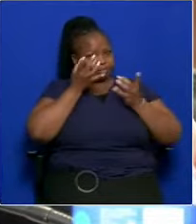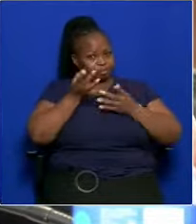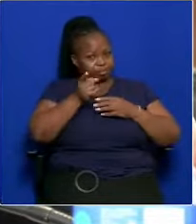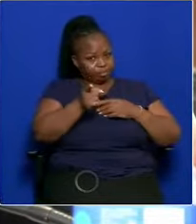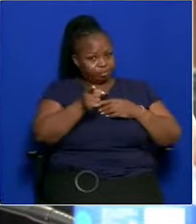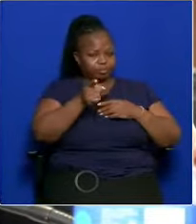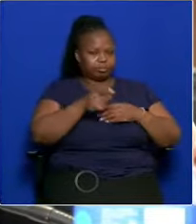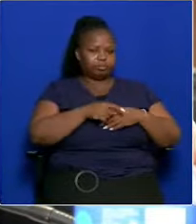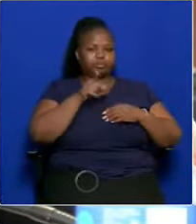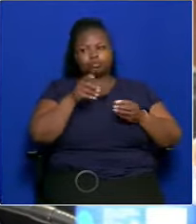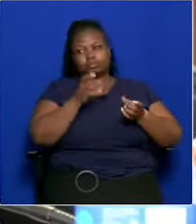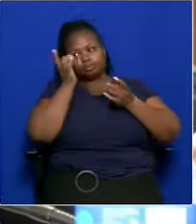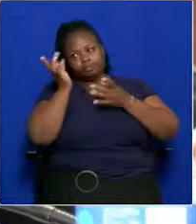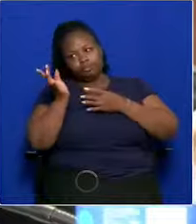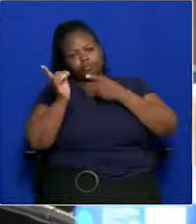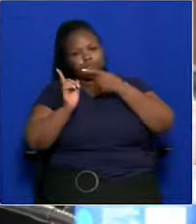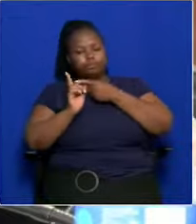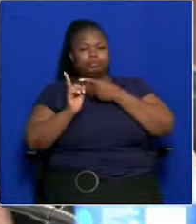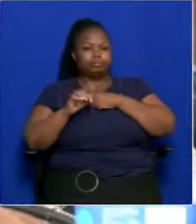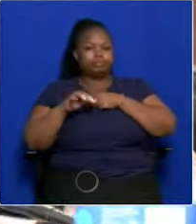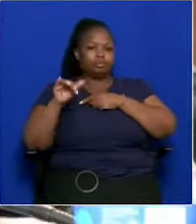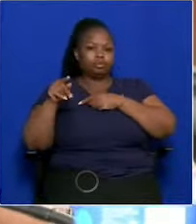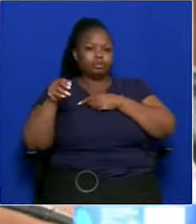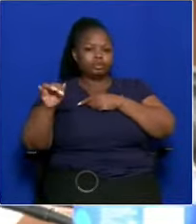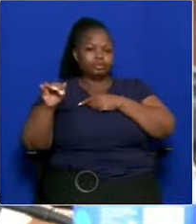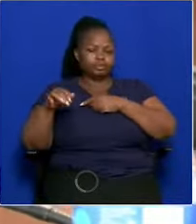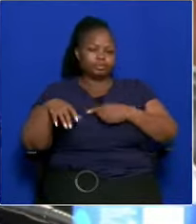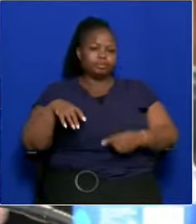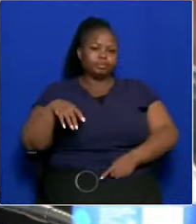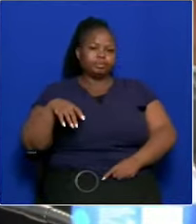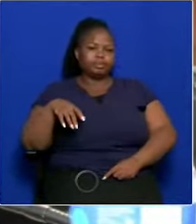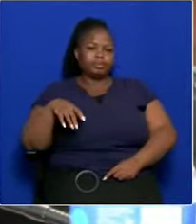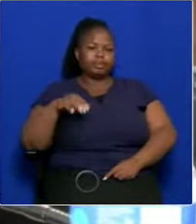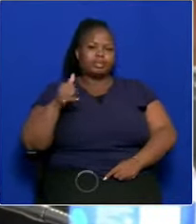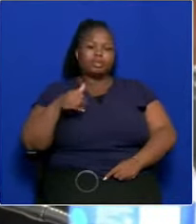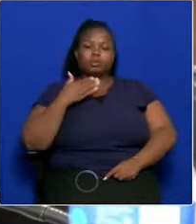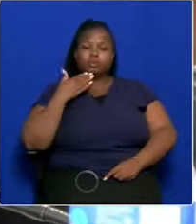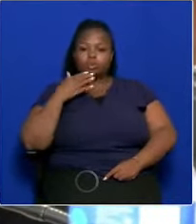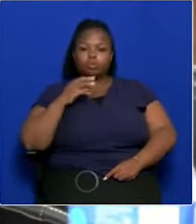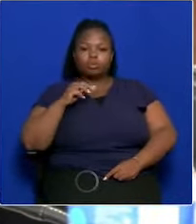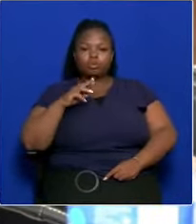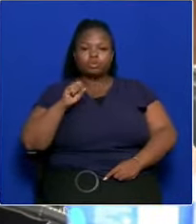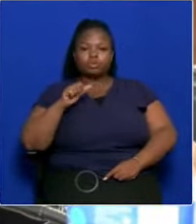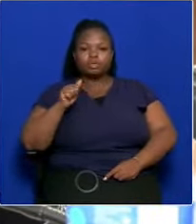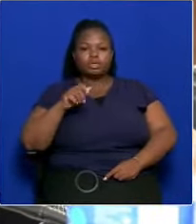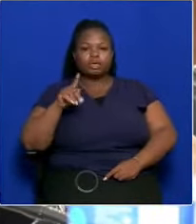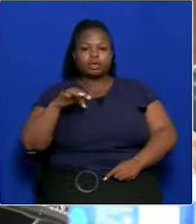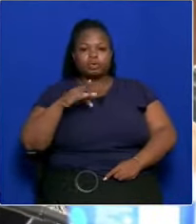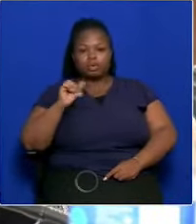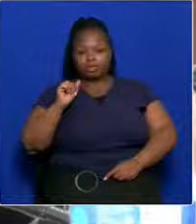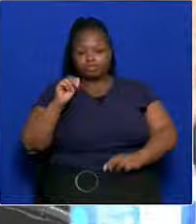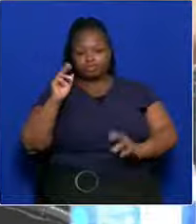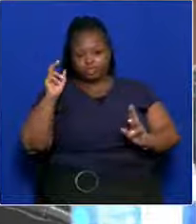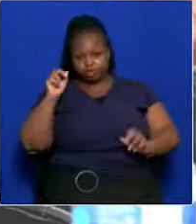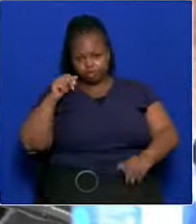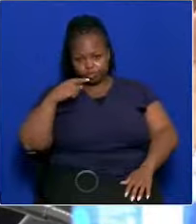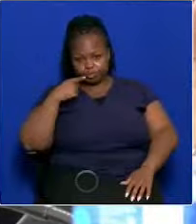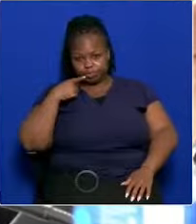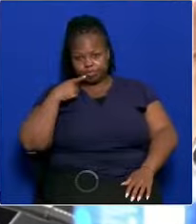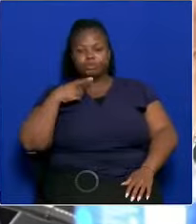with Sergeant Nkosi, is this Musa Kaula issue. So when you